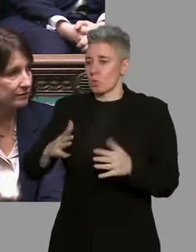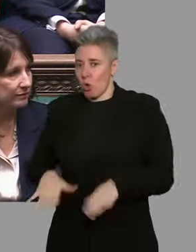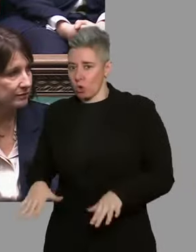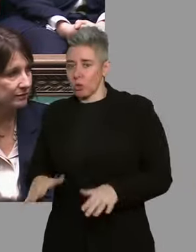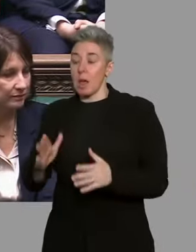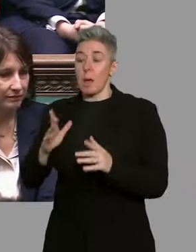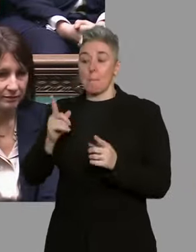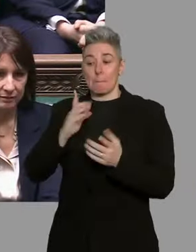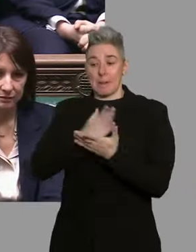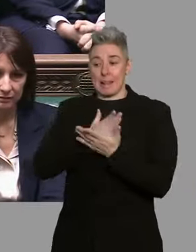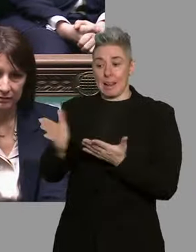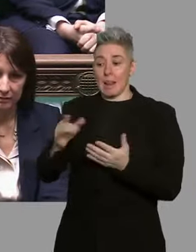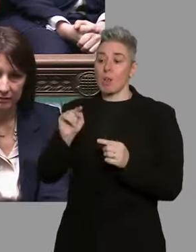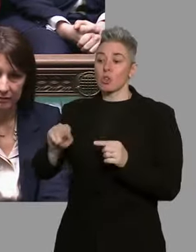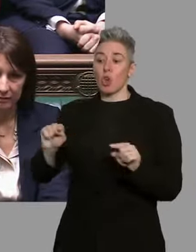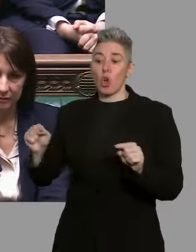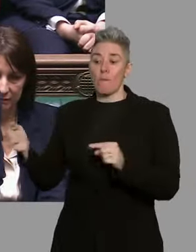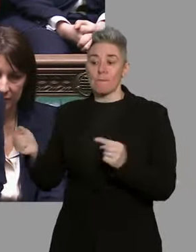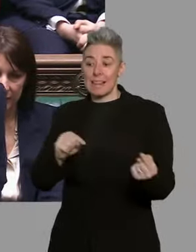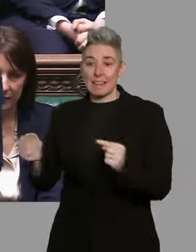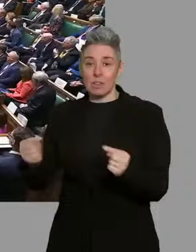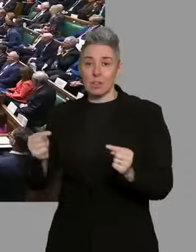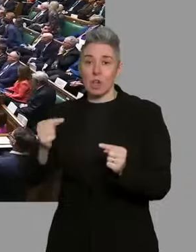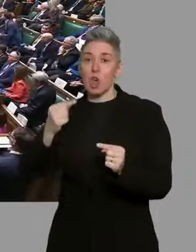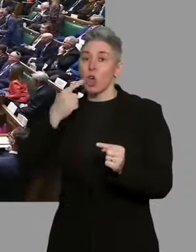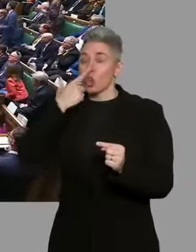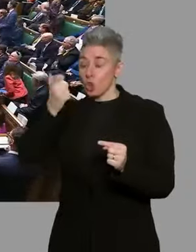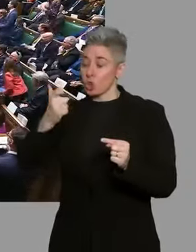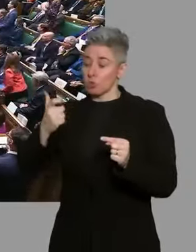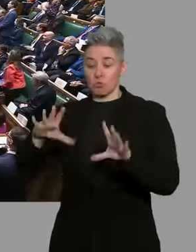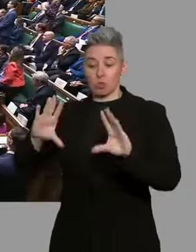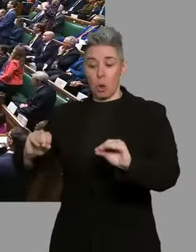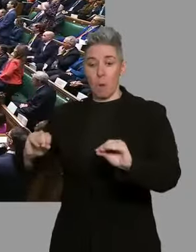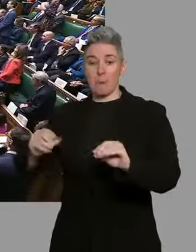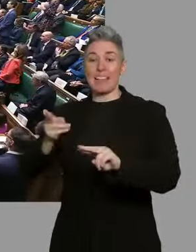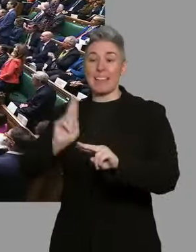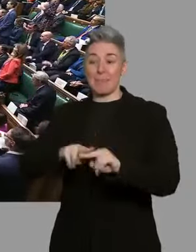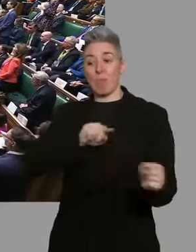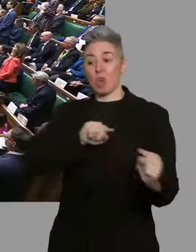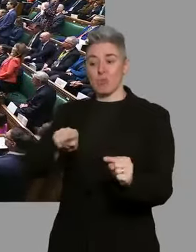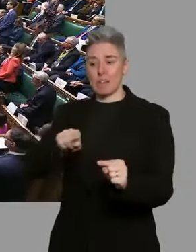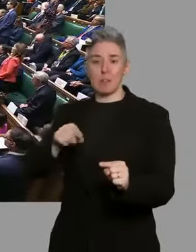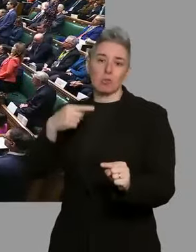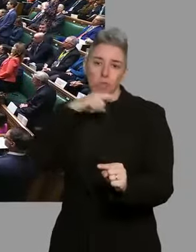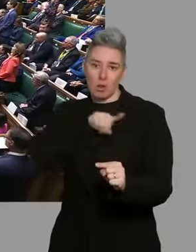away if the aggressor, Russia, backed off. Mother of the House, Diane Abbott.